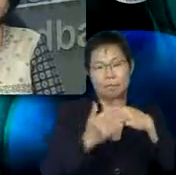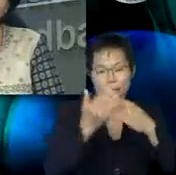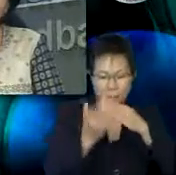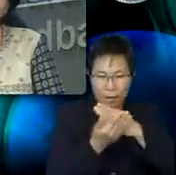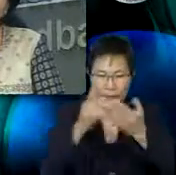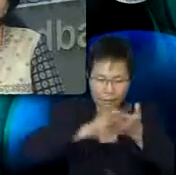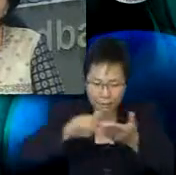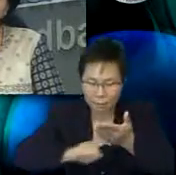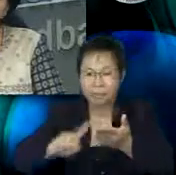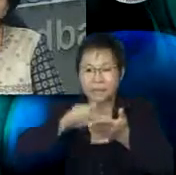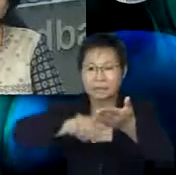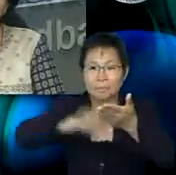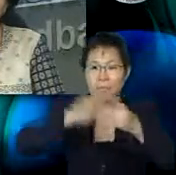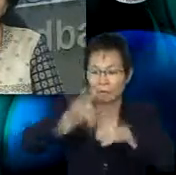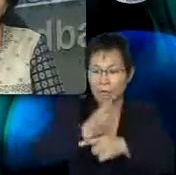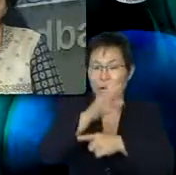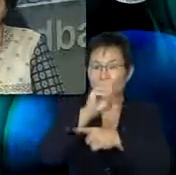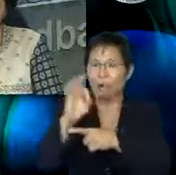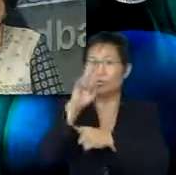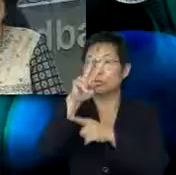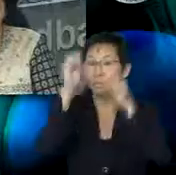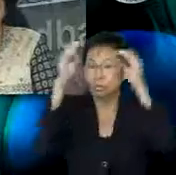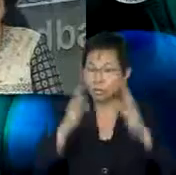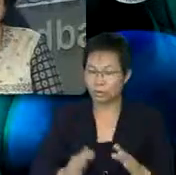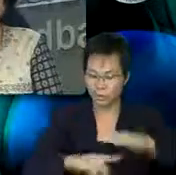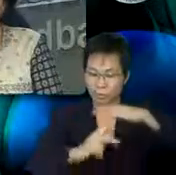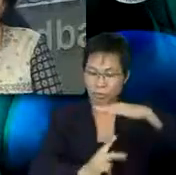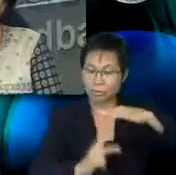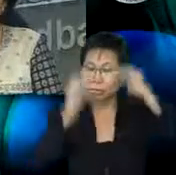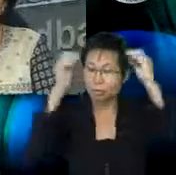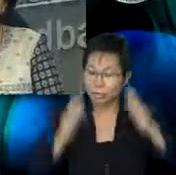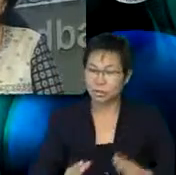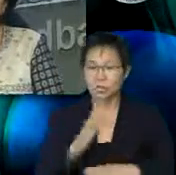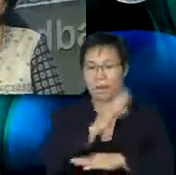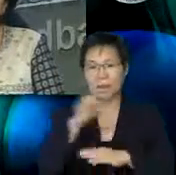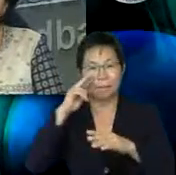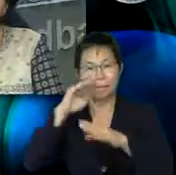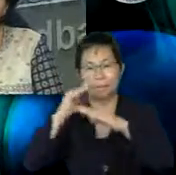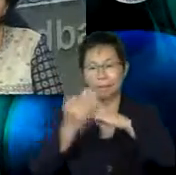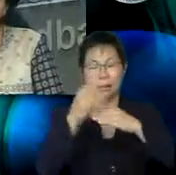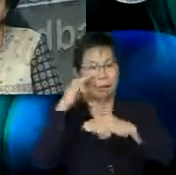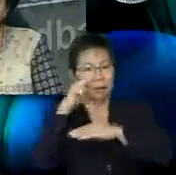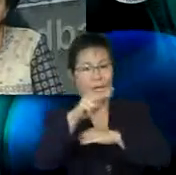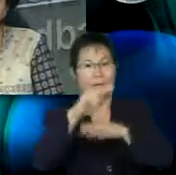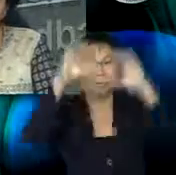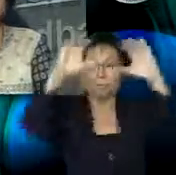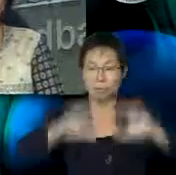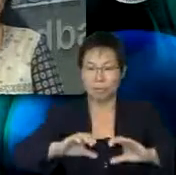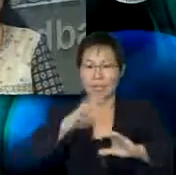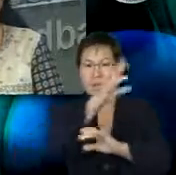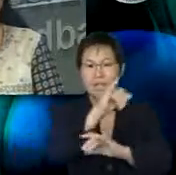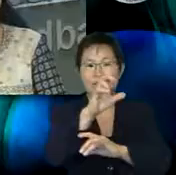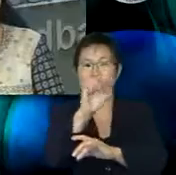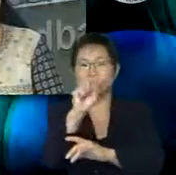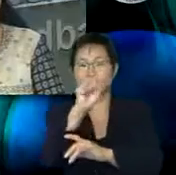examining the practices of two primary school teachers and by looking at some methodological